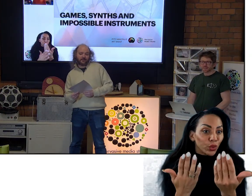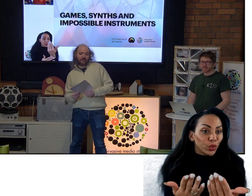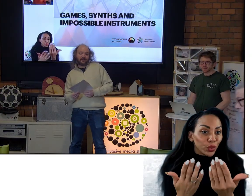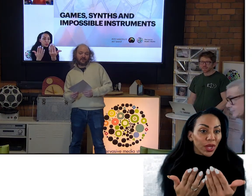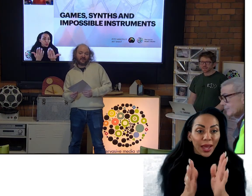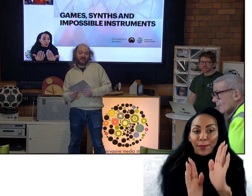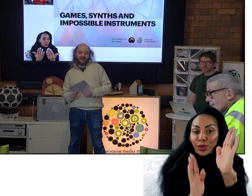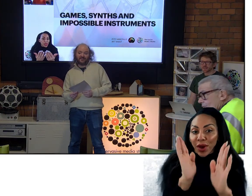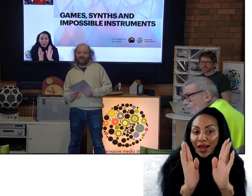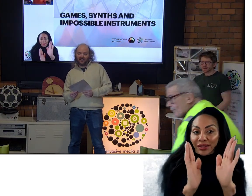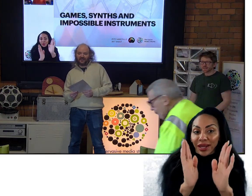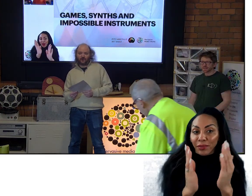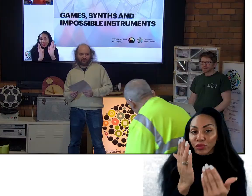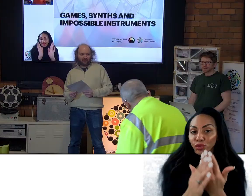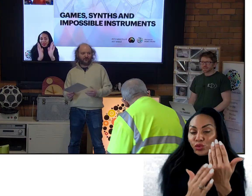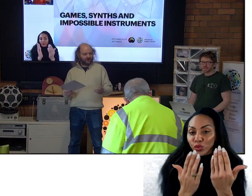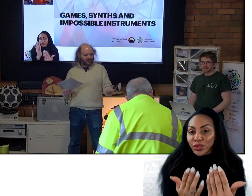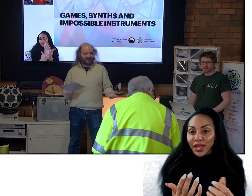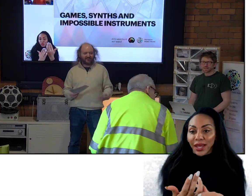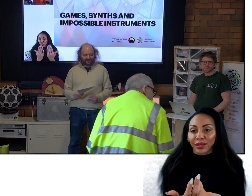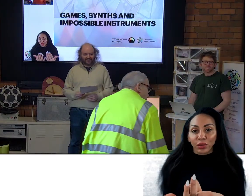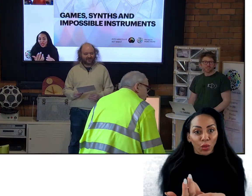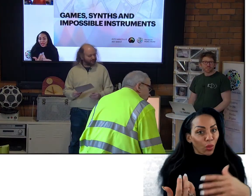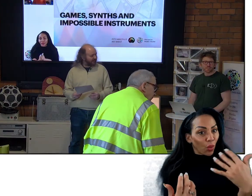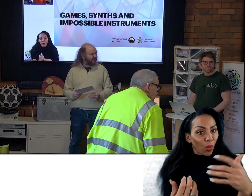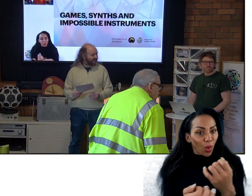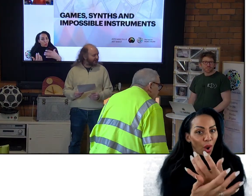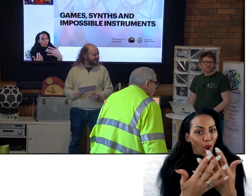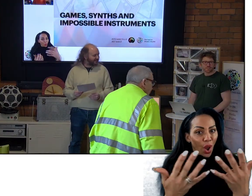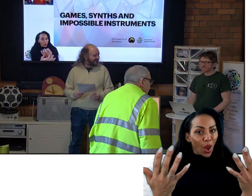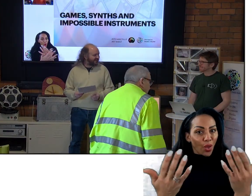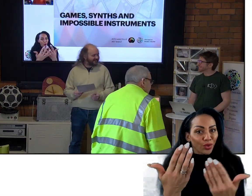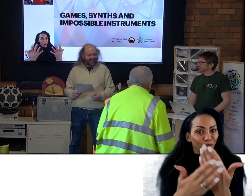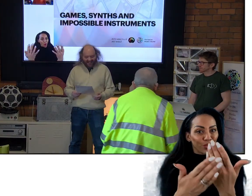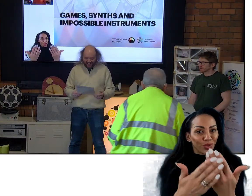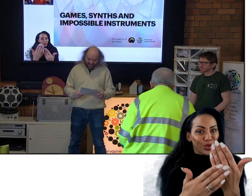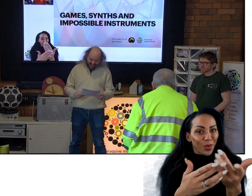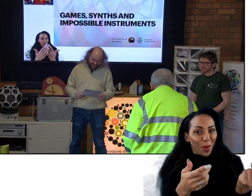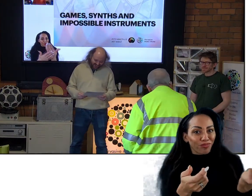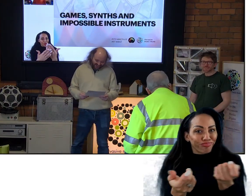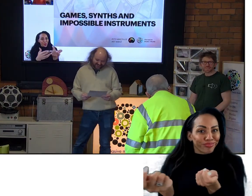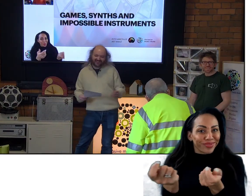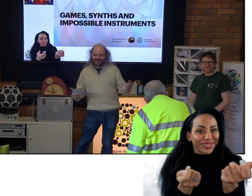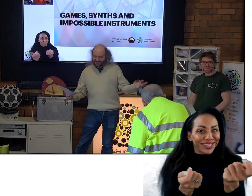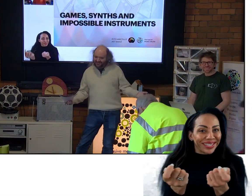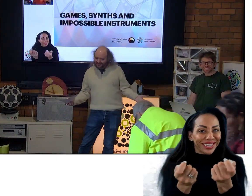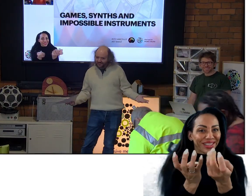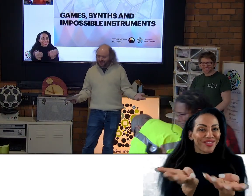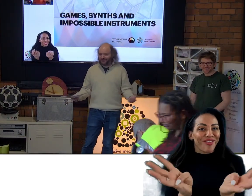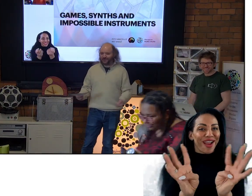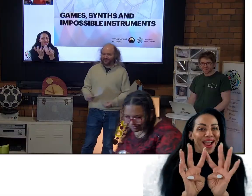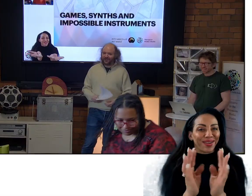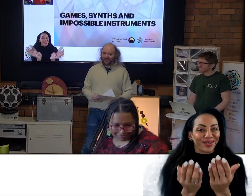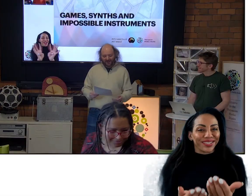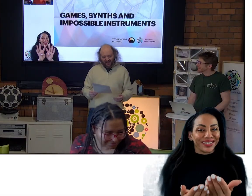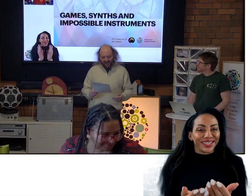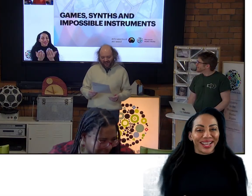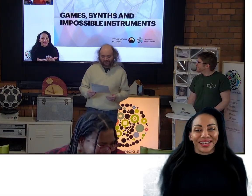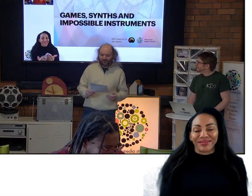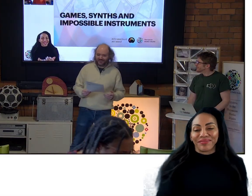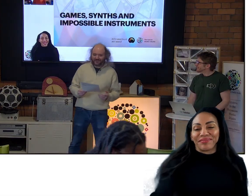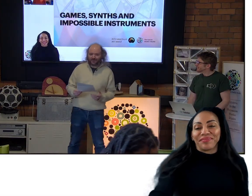put your hand up? Okay, quite a few. Yeah, all right. Bringing in the crowds here. Good stuff. This bit is for